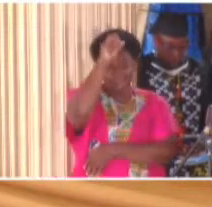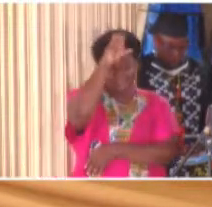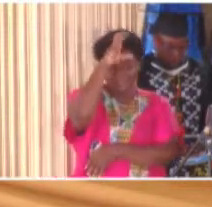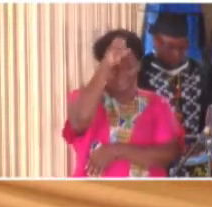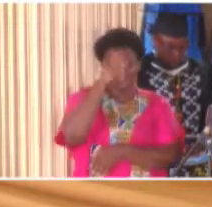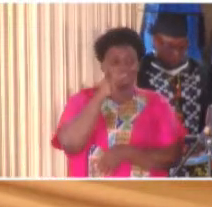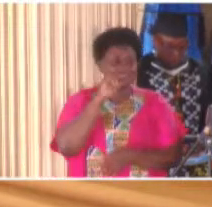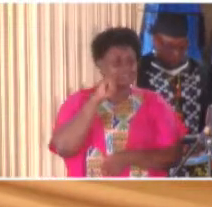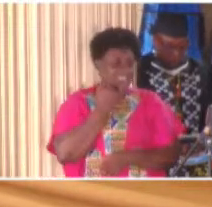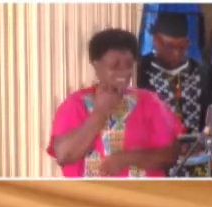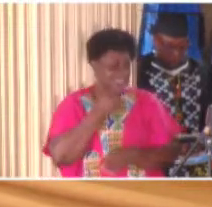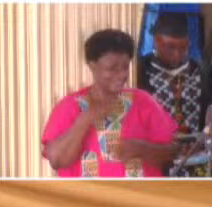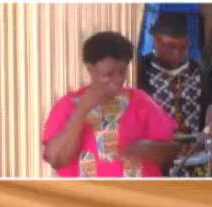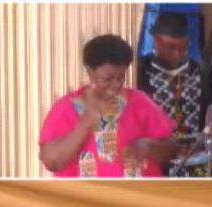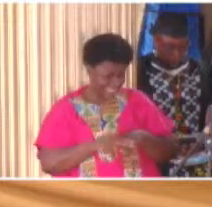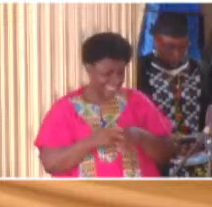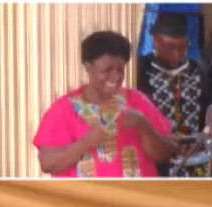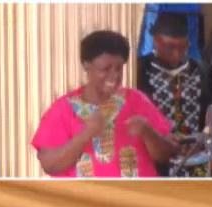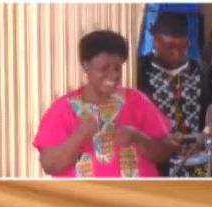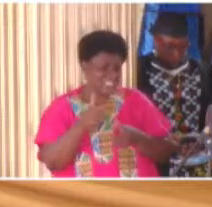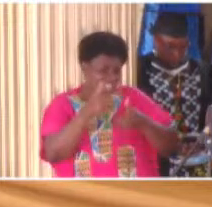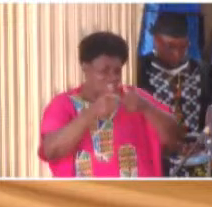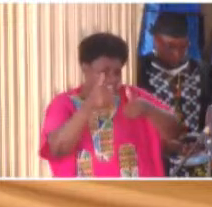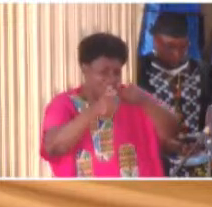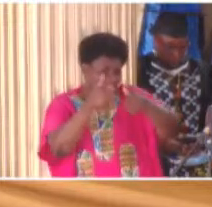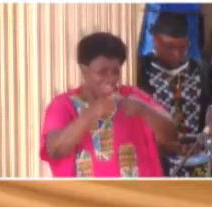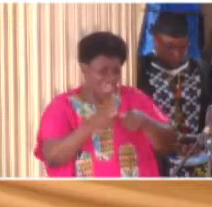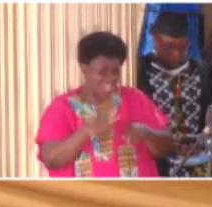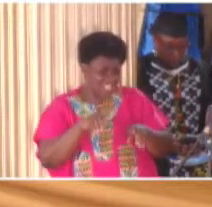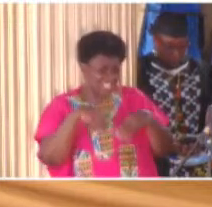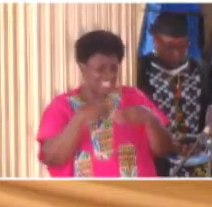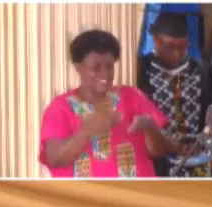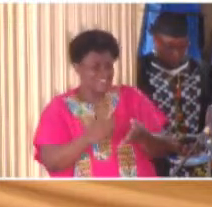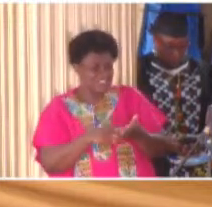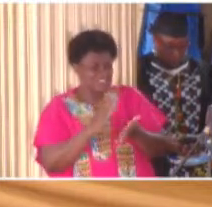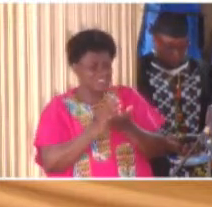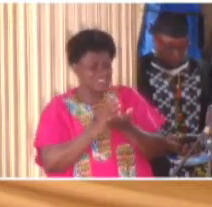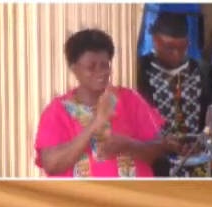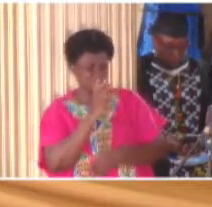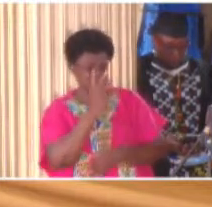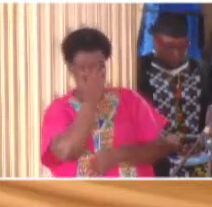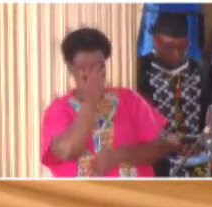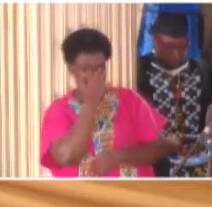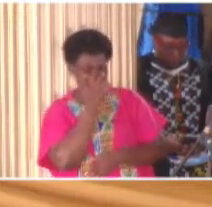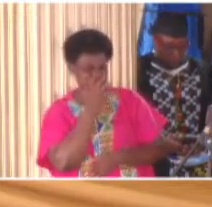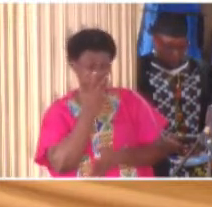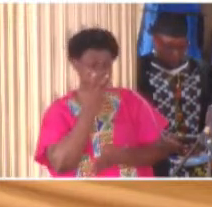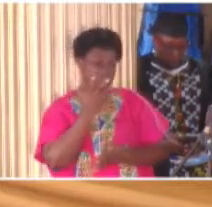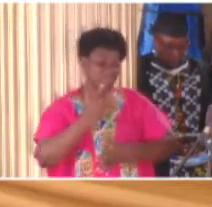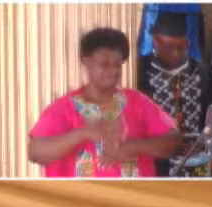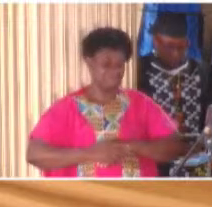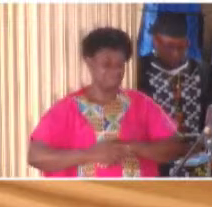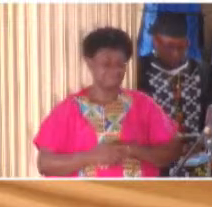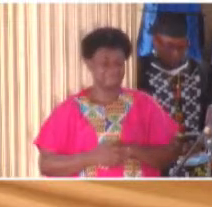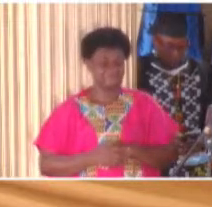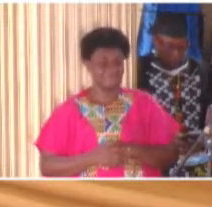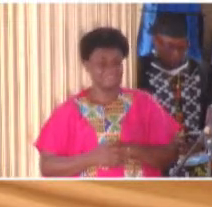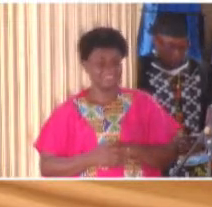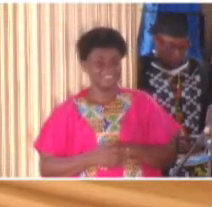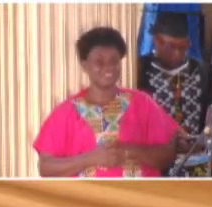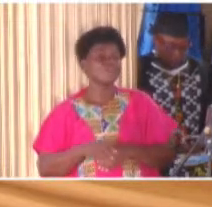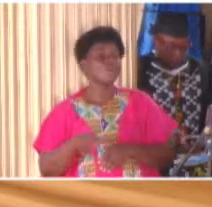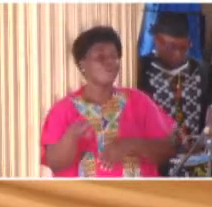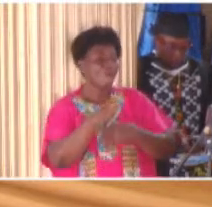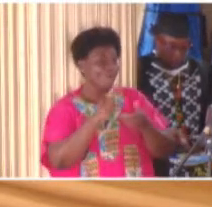envious of you. So when you sit in the car, they are insulting you. They are giving you some facial expressions and all that. You went through